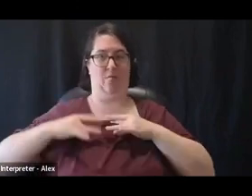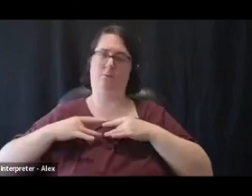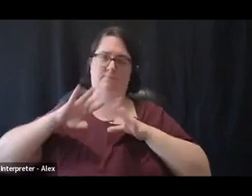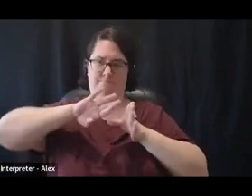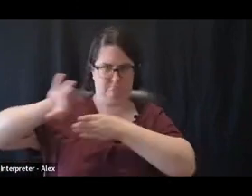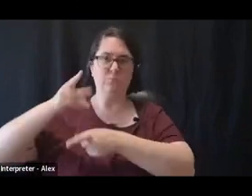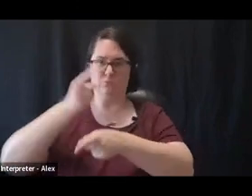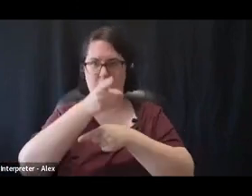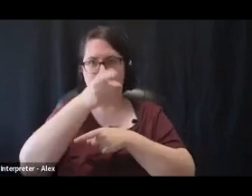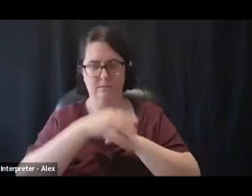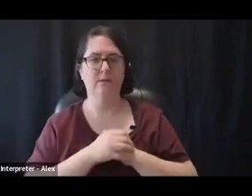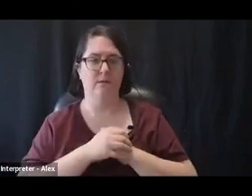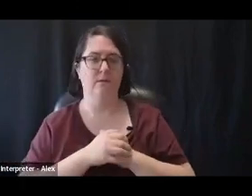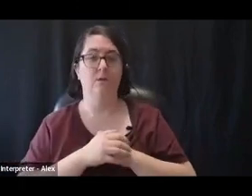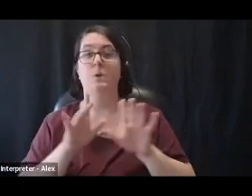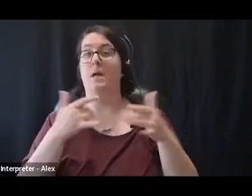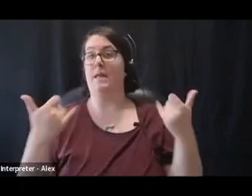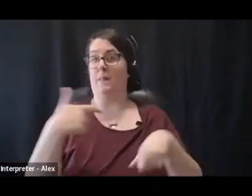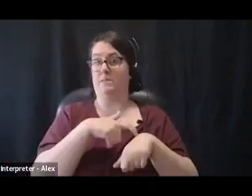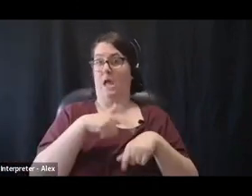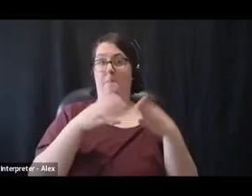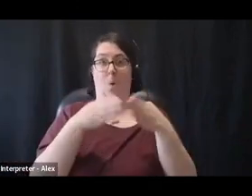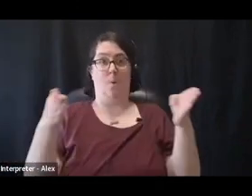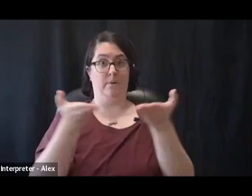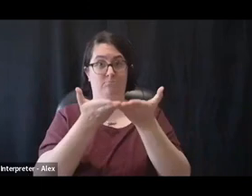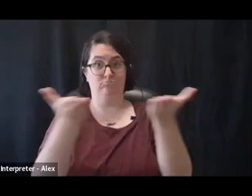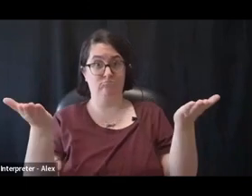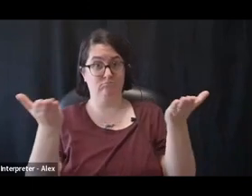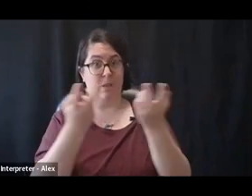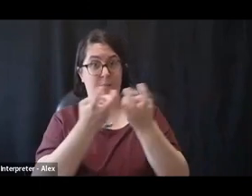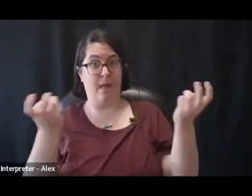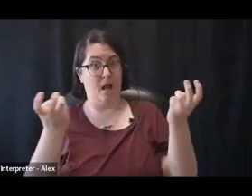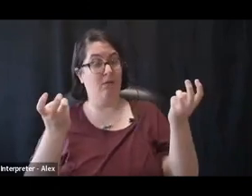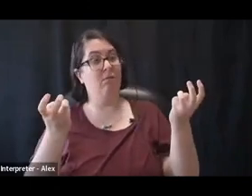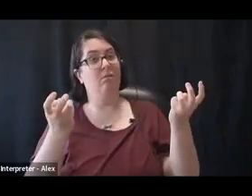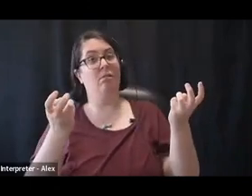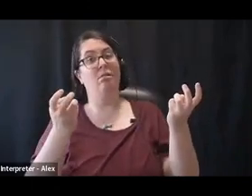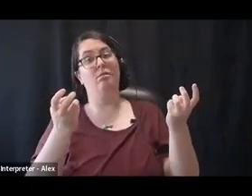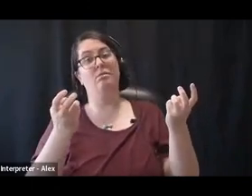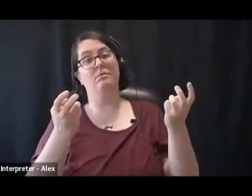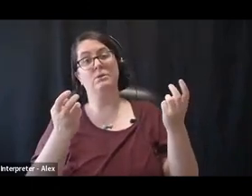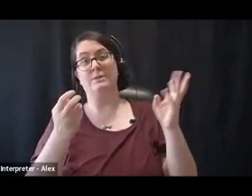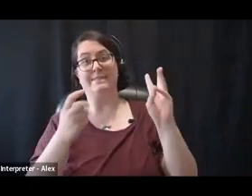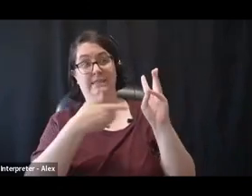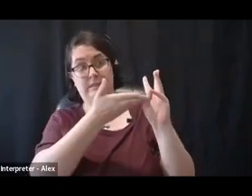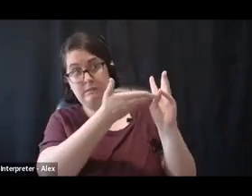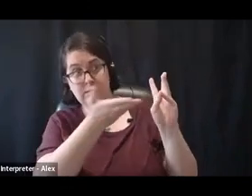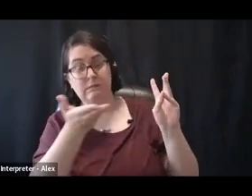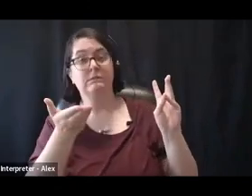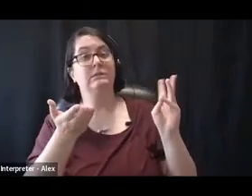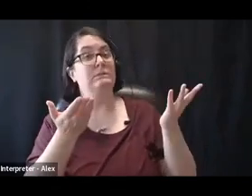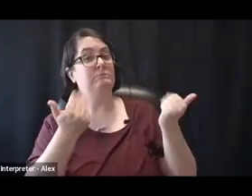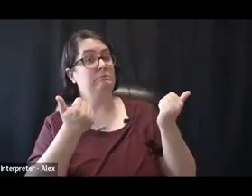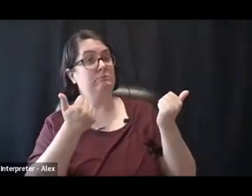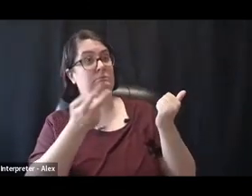now we have the time maybe to open up to the rest of our panelists, to Amanda, Christina, Danielle,